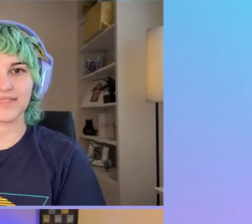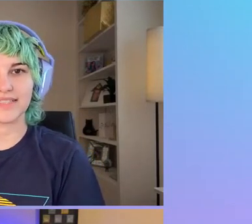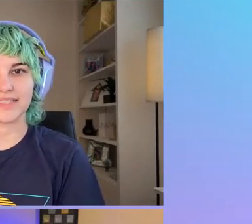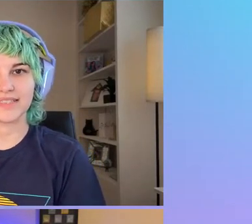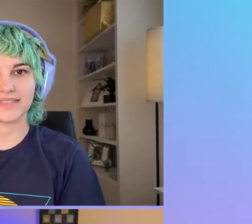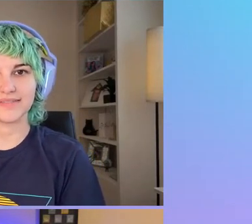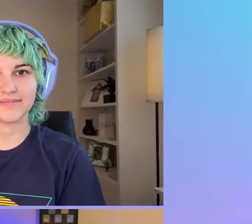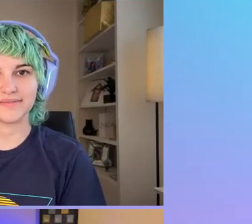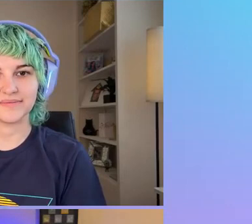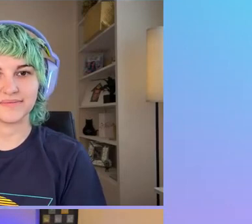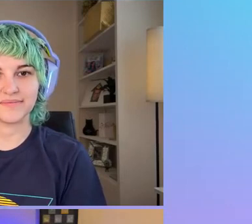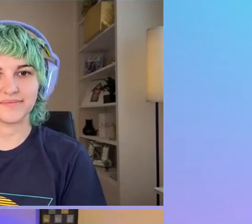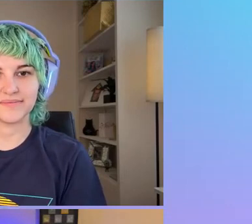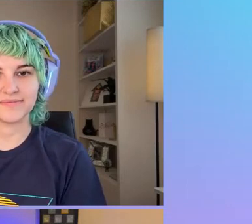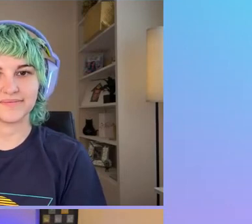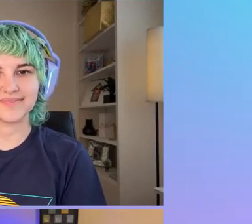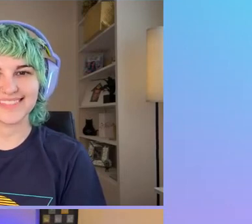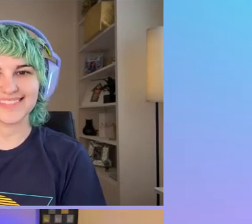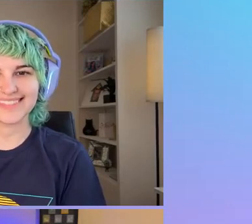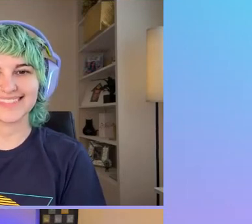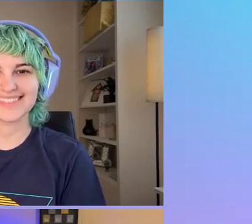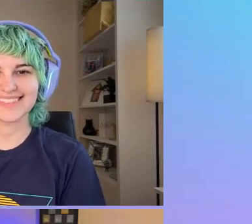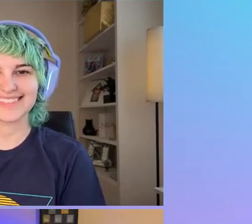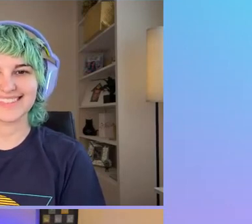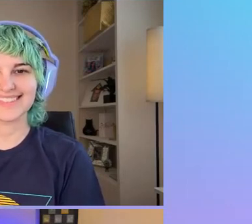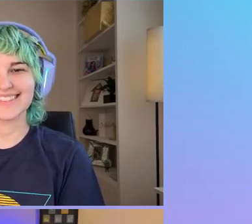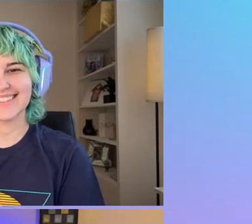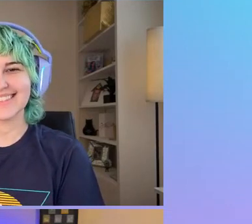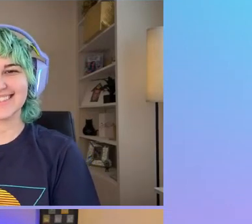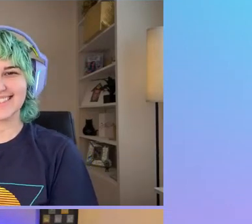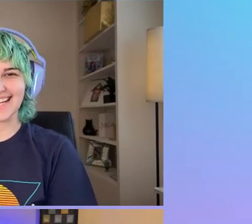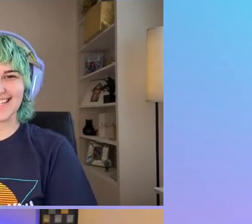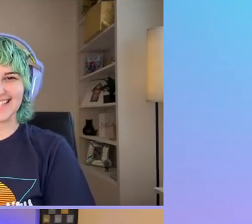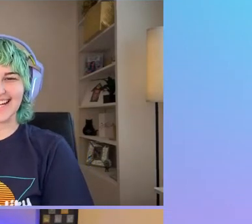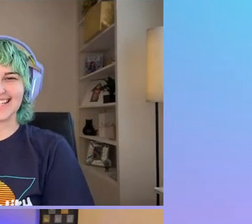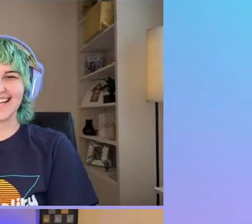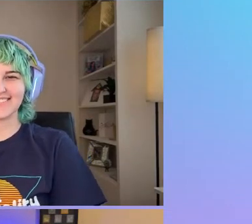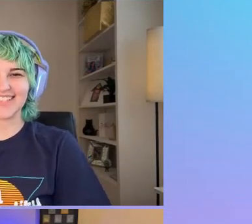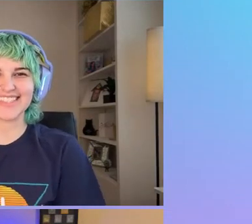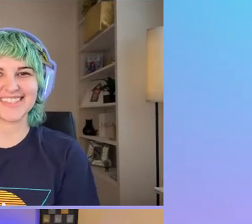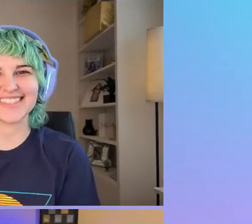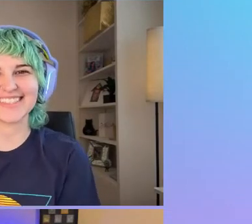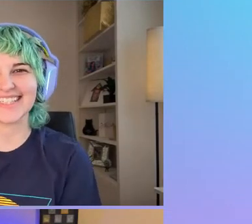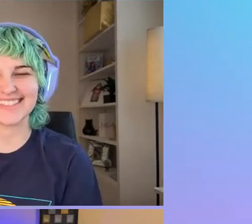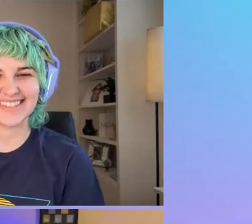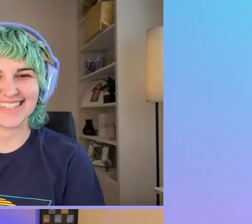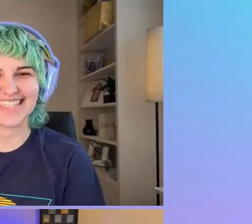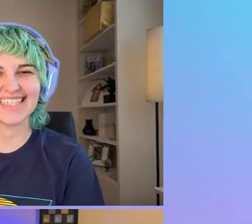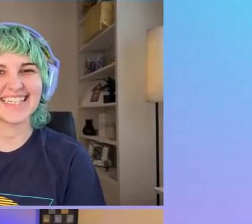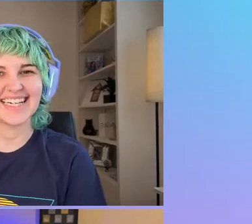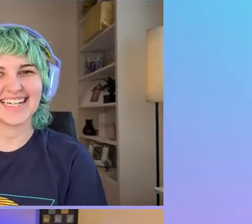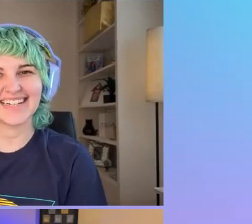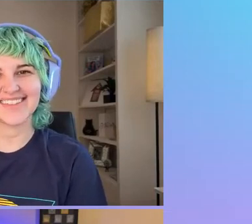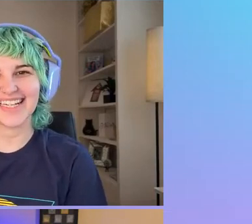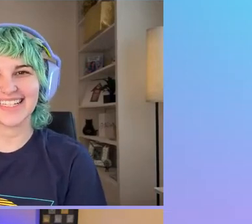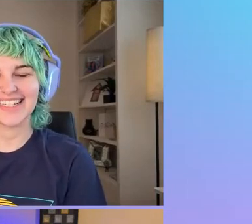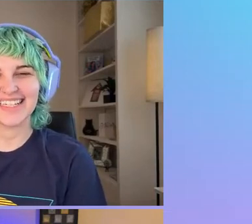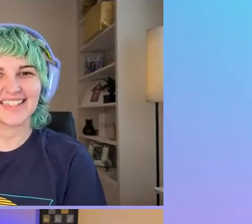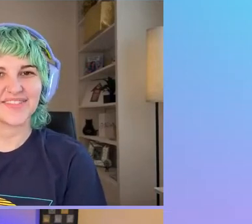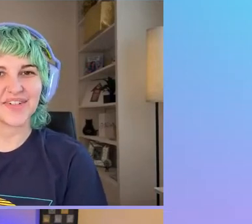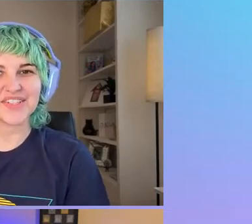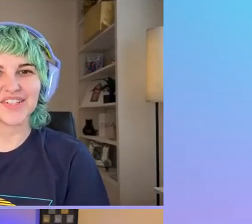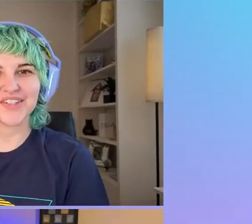Awesome. So you don't have to preface your own questions as stupid is kind of what I'm trying to say. Yeah. Very cool. Thank you, Noe. All